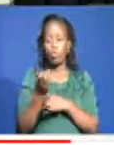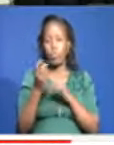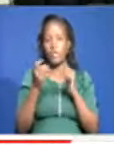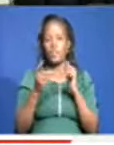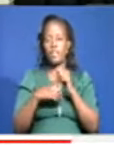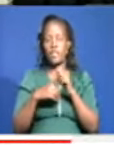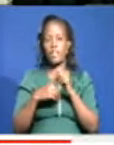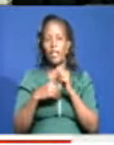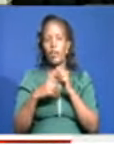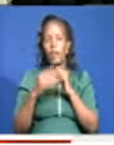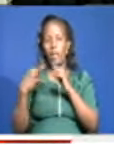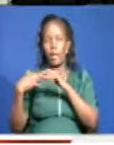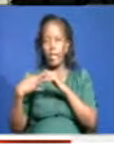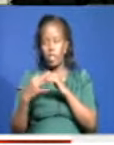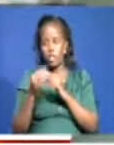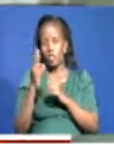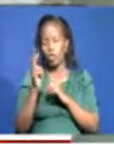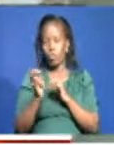2022.